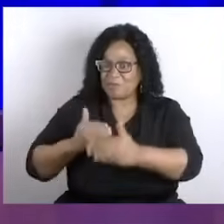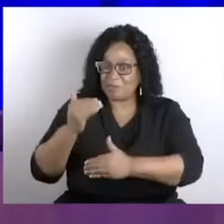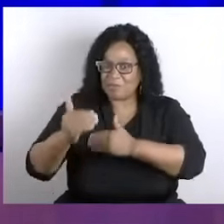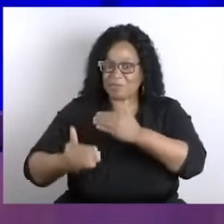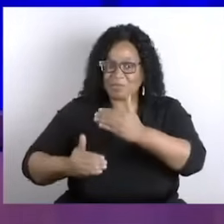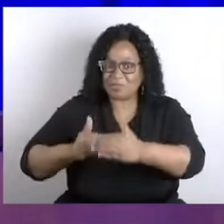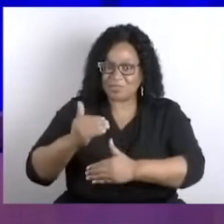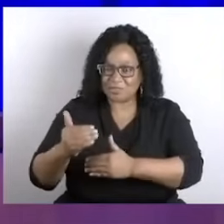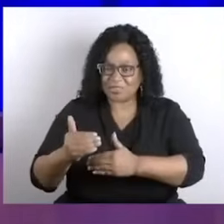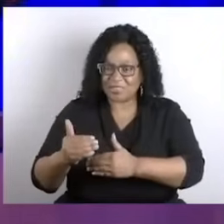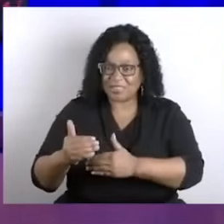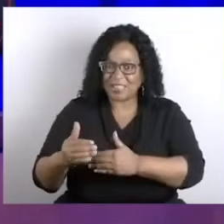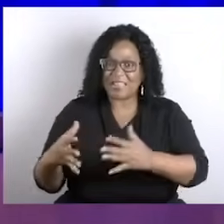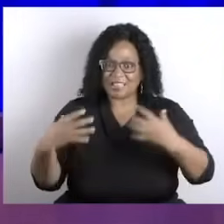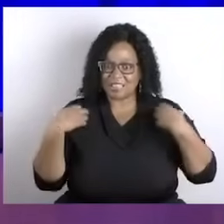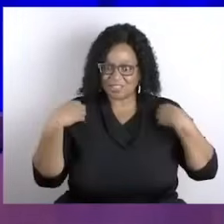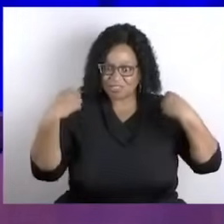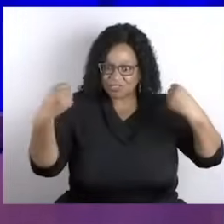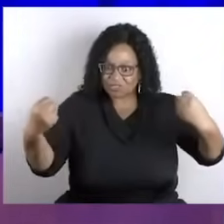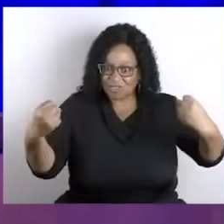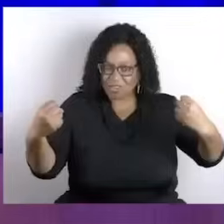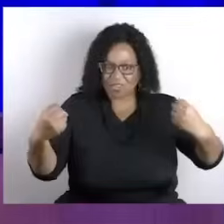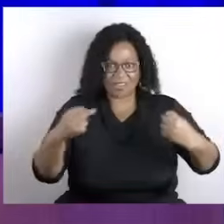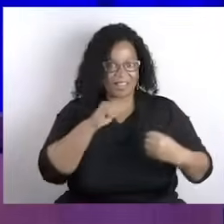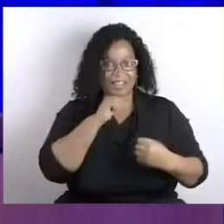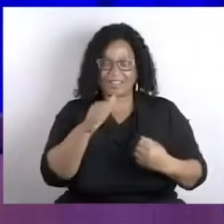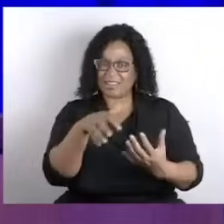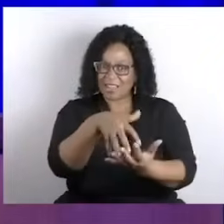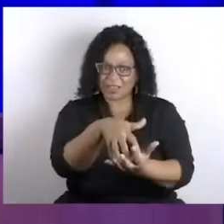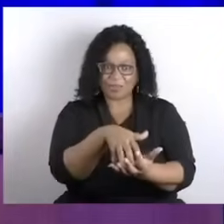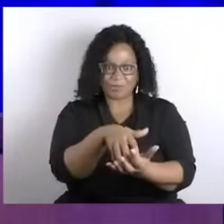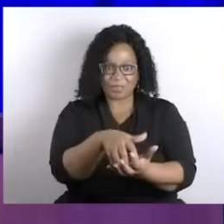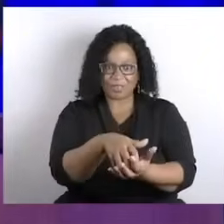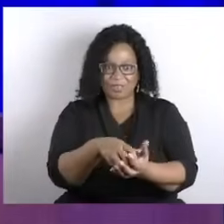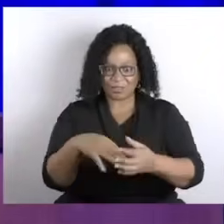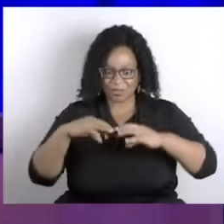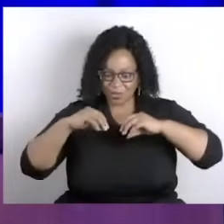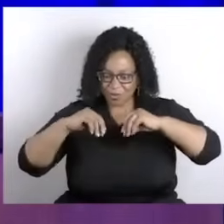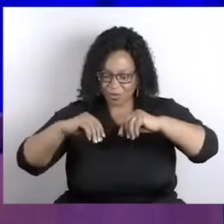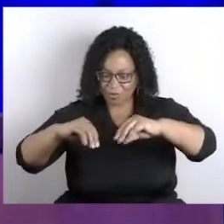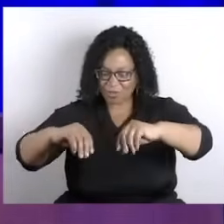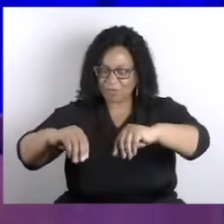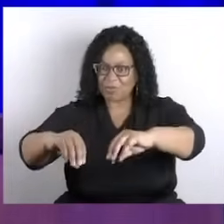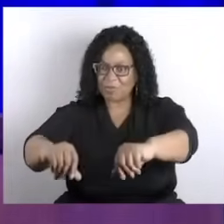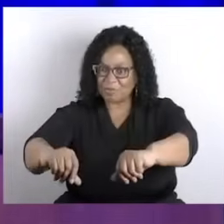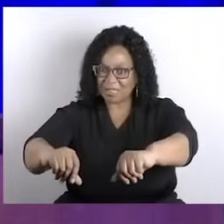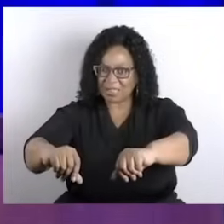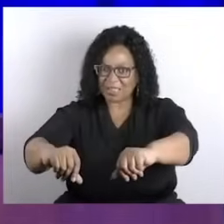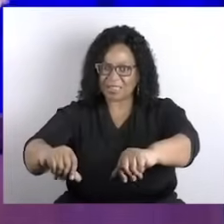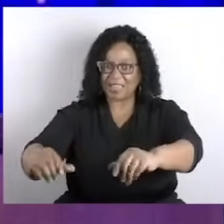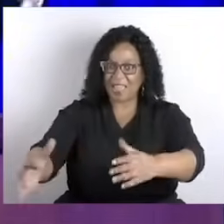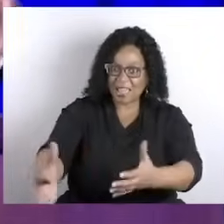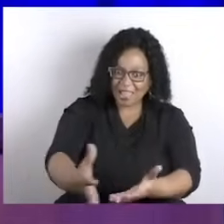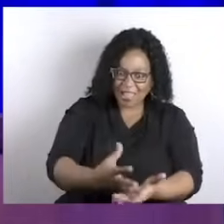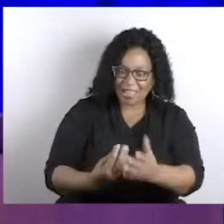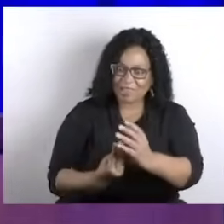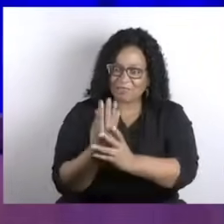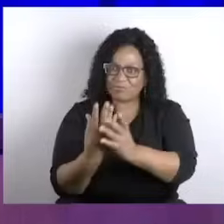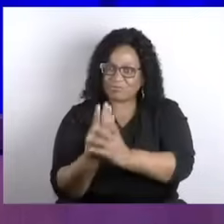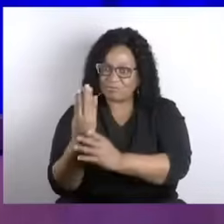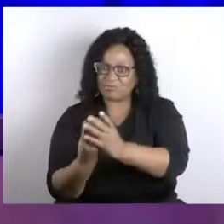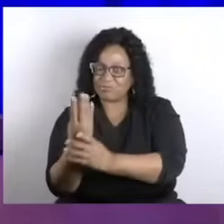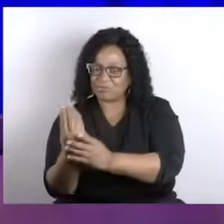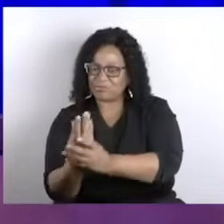want you to get stronger and not get weaker. I want you to plant some gardens and eat the fruit thereof. I want you to get in a place where you're living